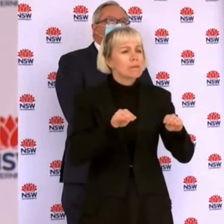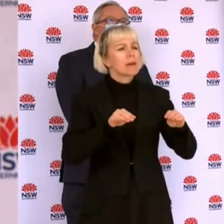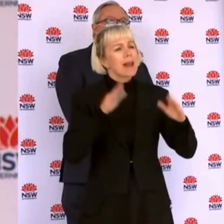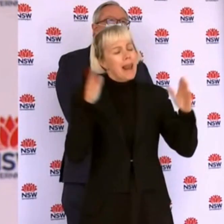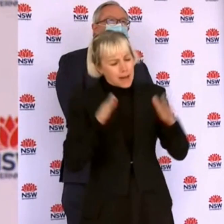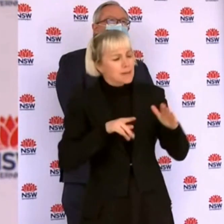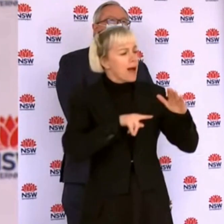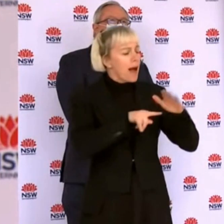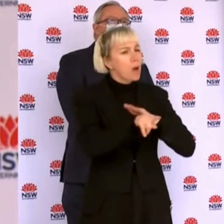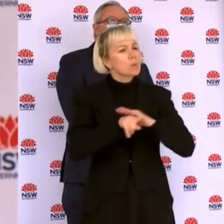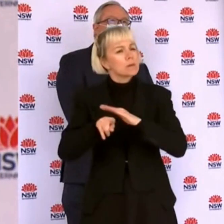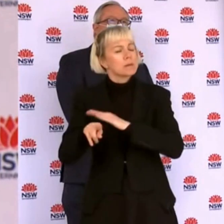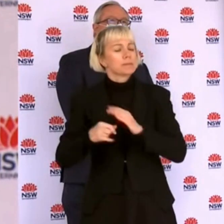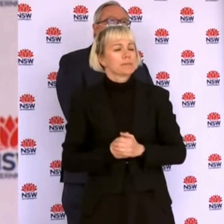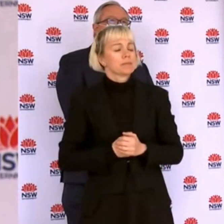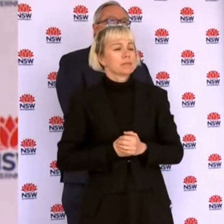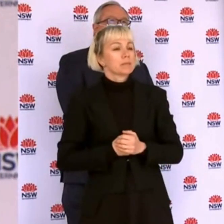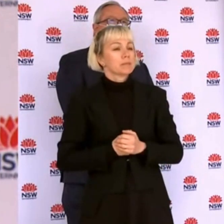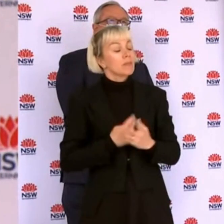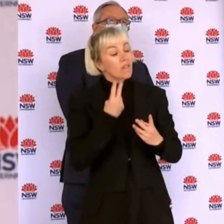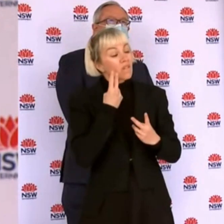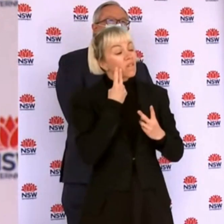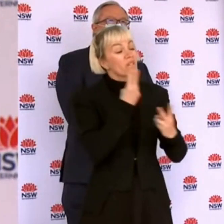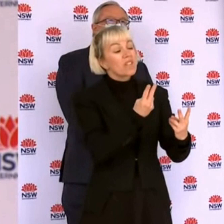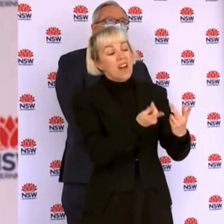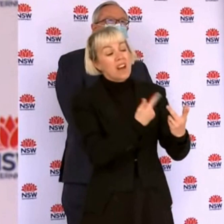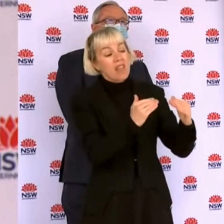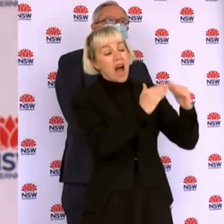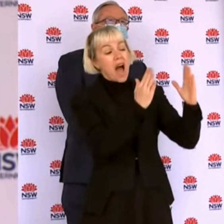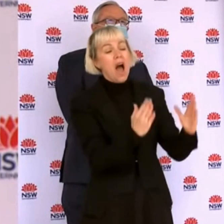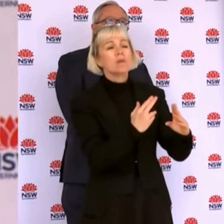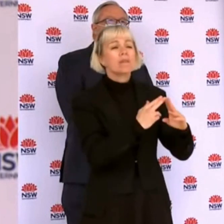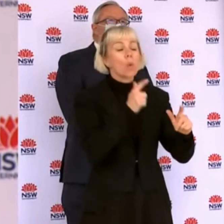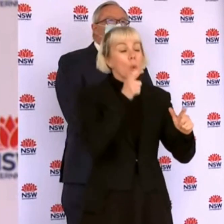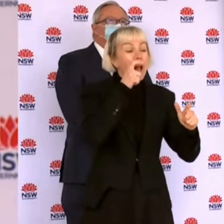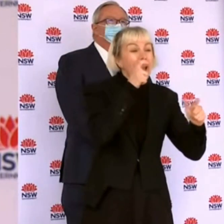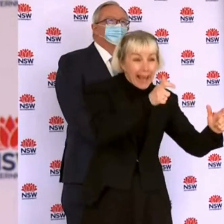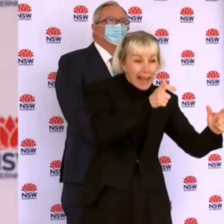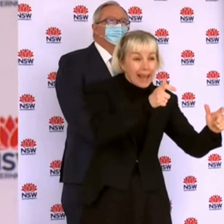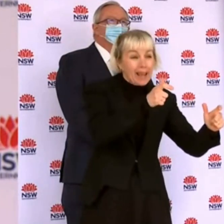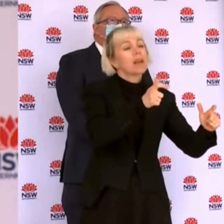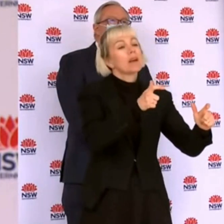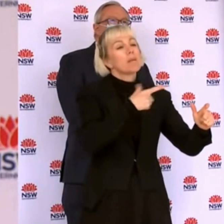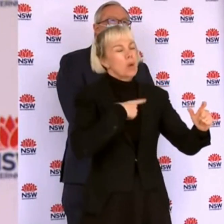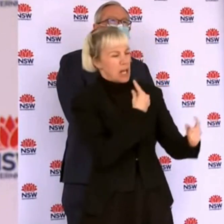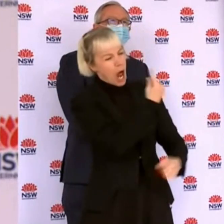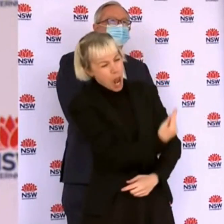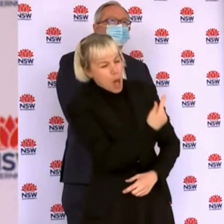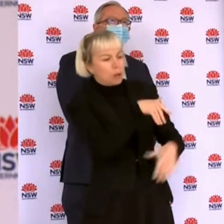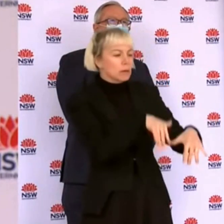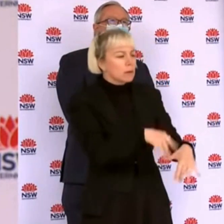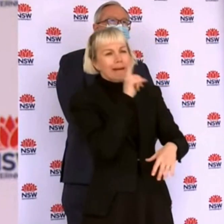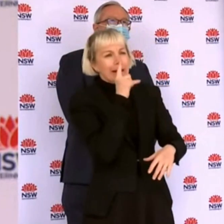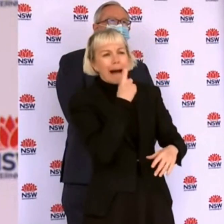caring responsibilities, that should be one person that has to care, and it's not a discretionary visit.